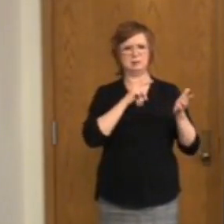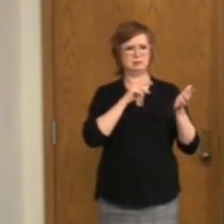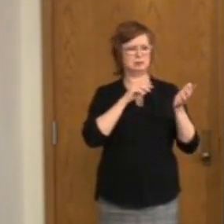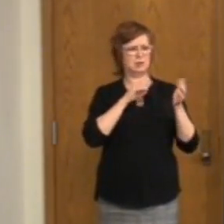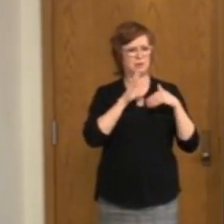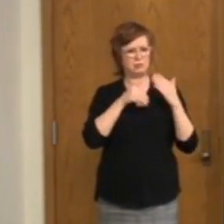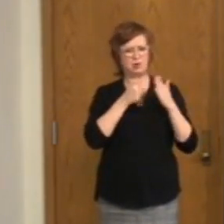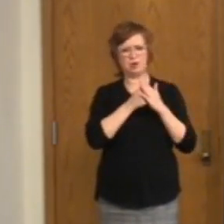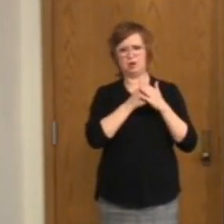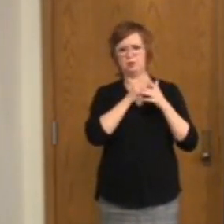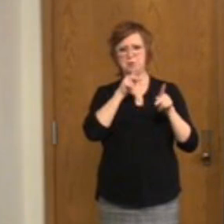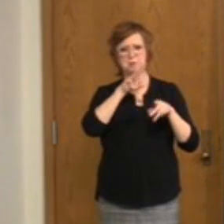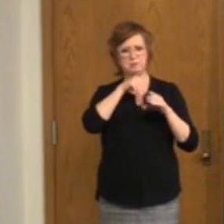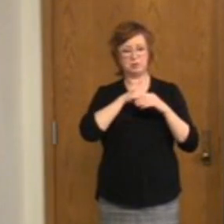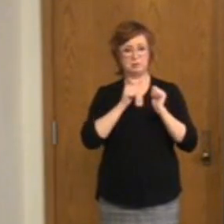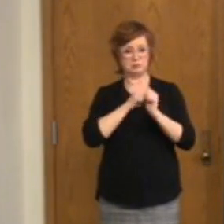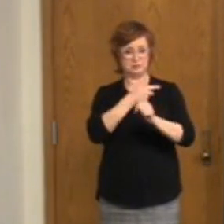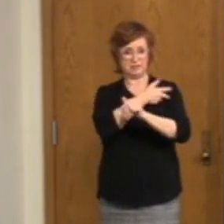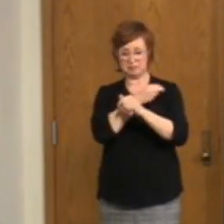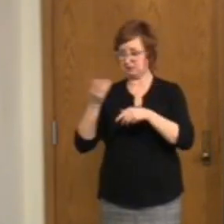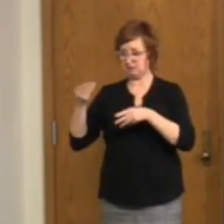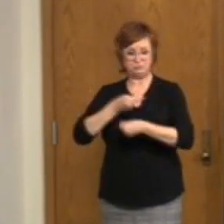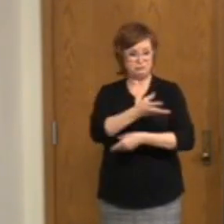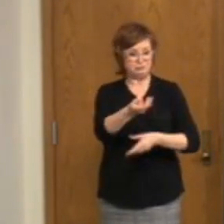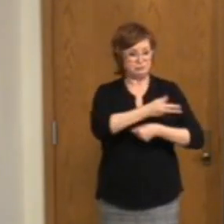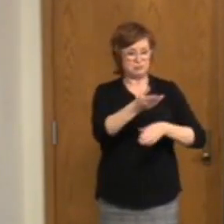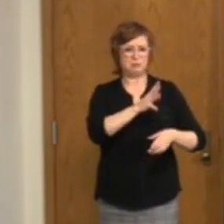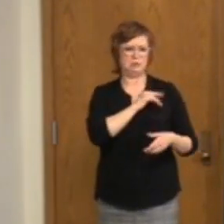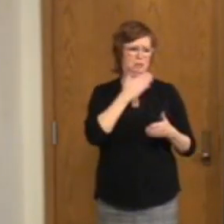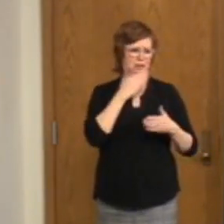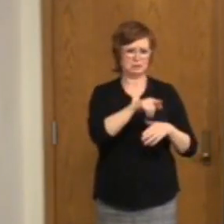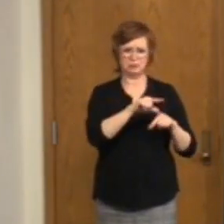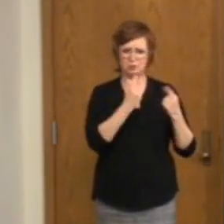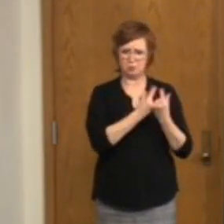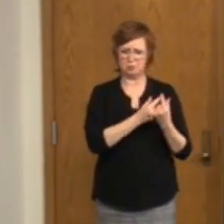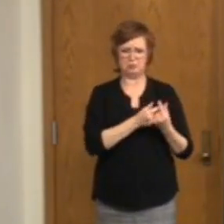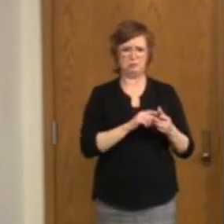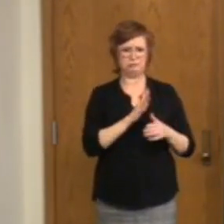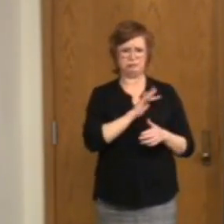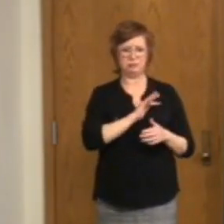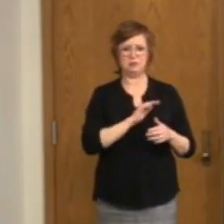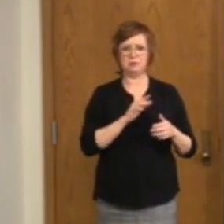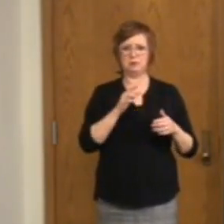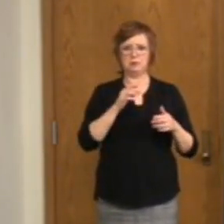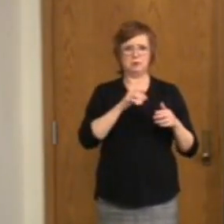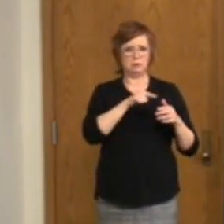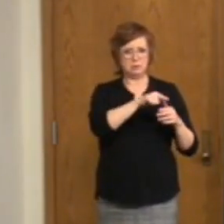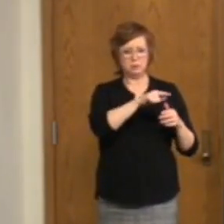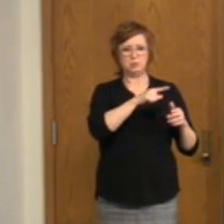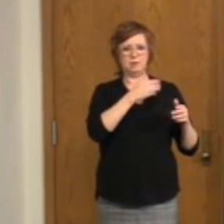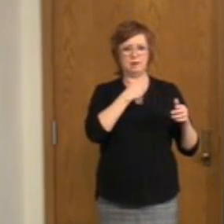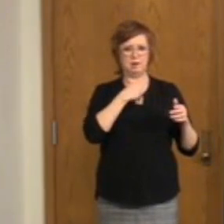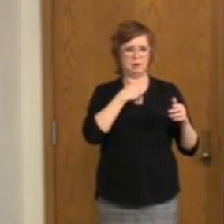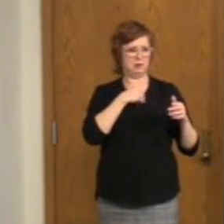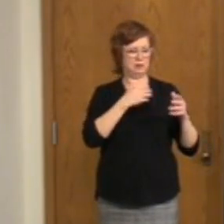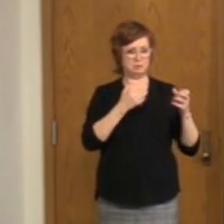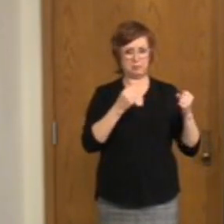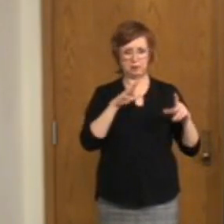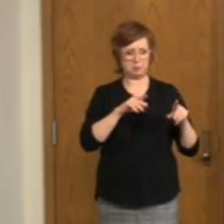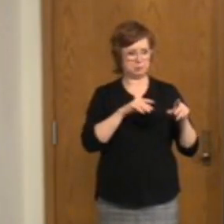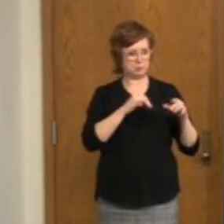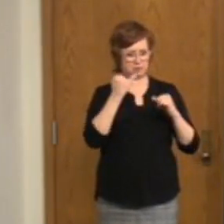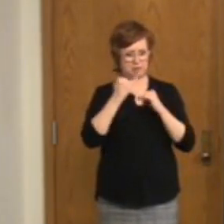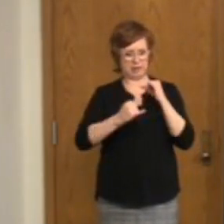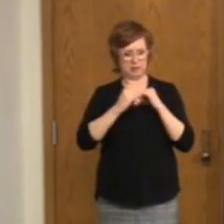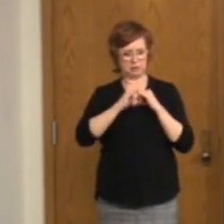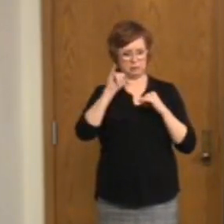a wonderful job in doing that. If we're able to provide these first doses and have access to the majority, if not all, Saskatchewan people by the end of